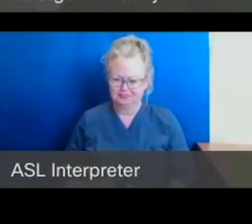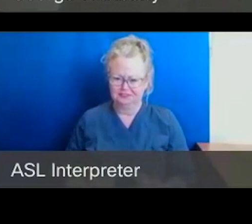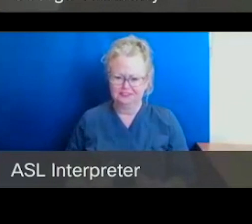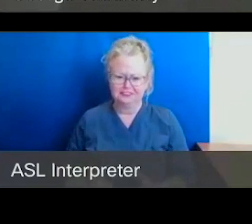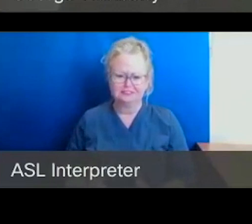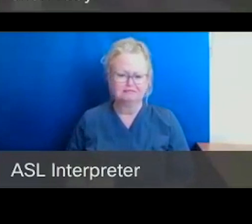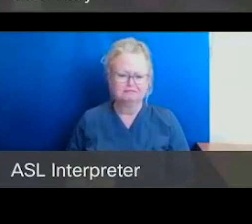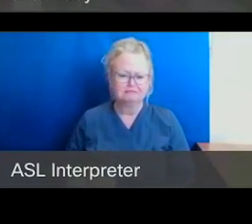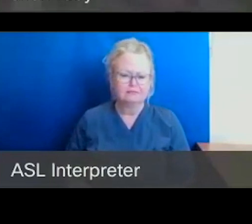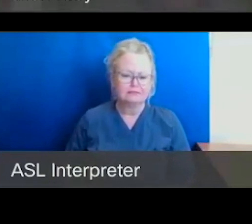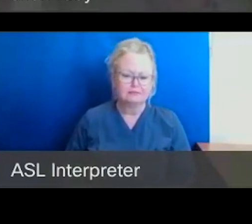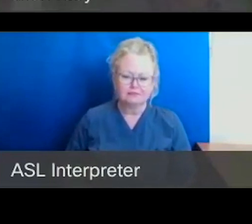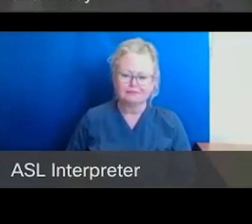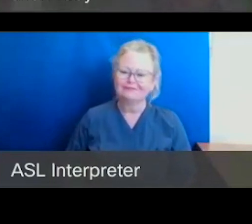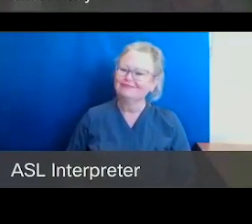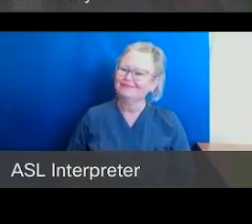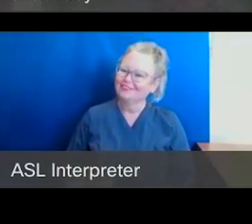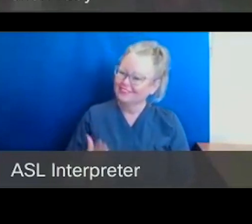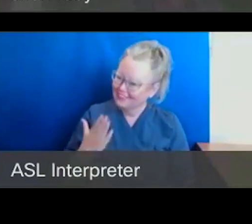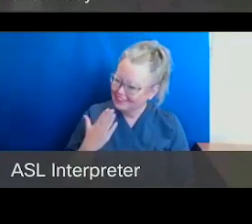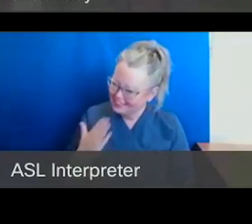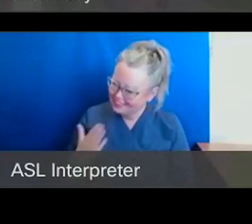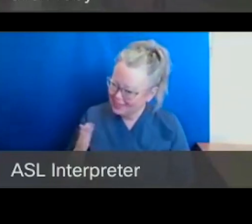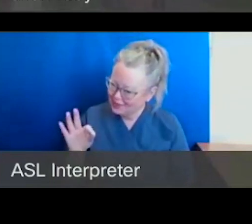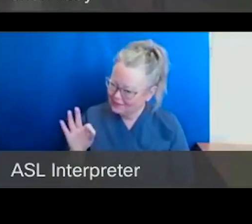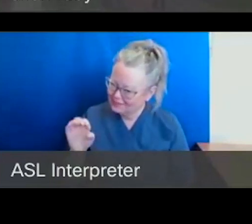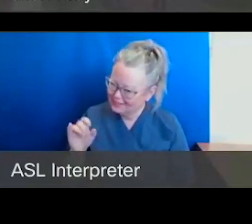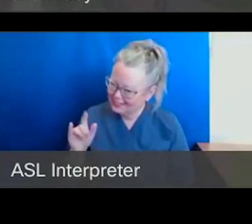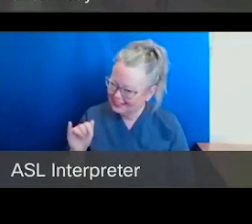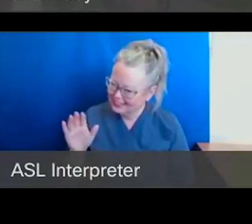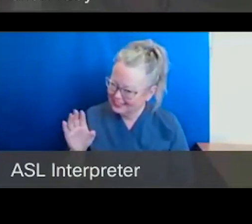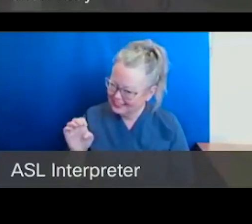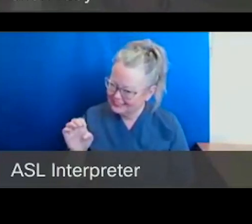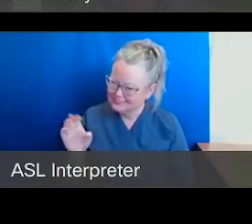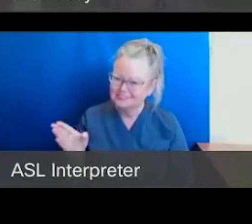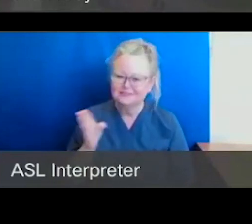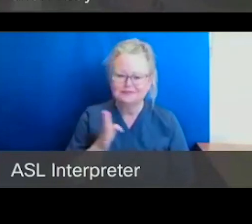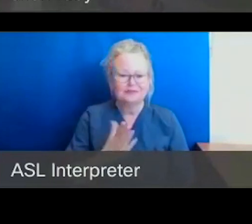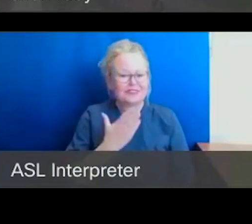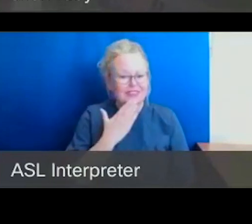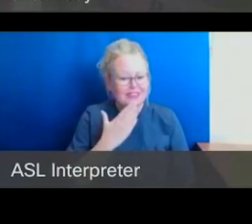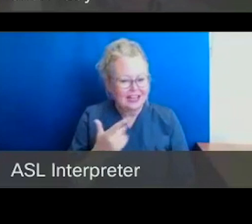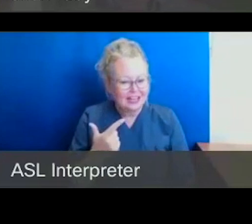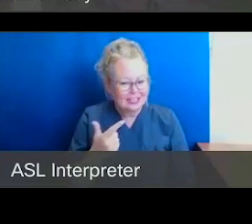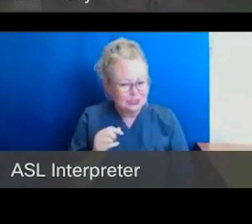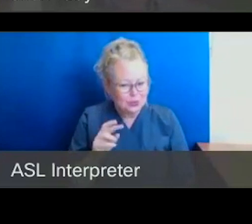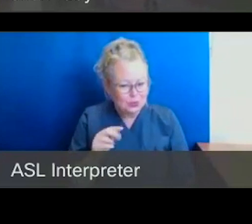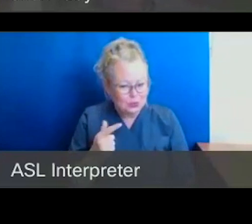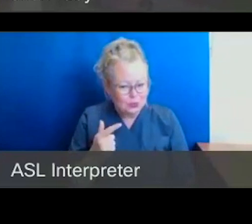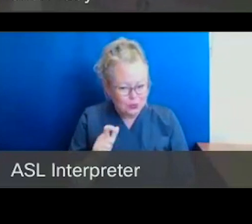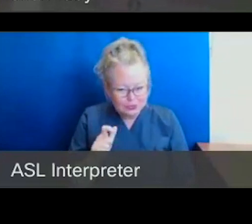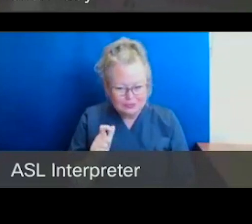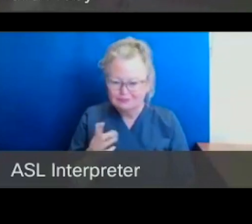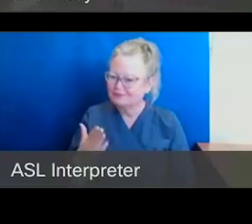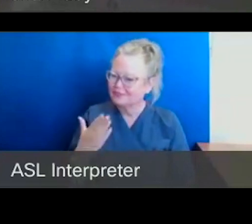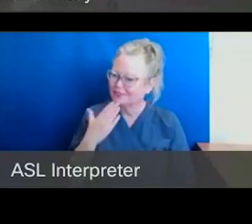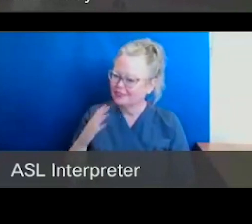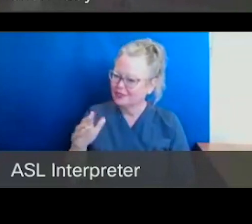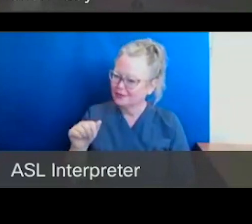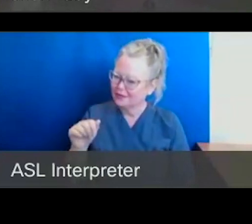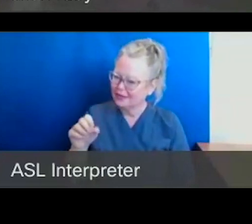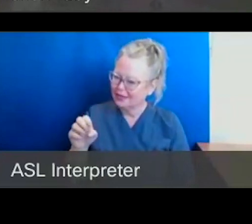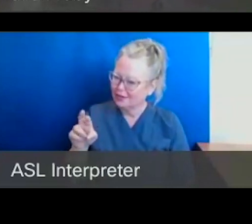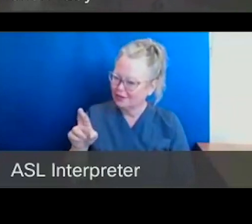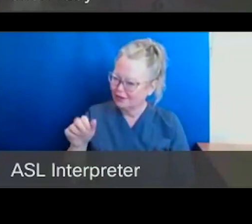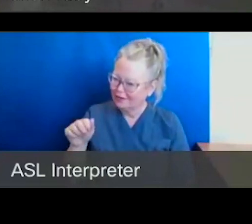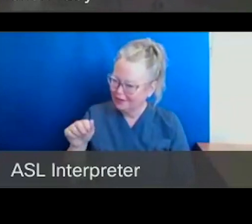Thank you, Felice, and thank you, George, and thank you to AERA for collaborating with us on this webinar. Today, we're